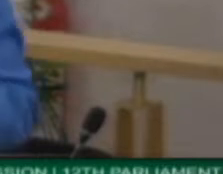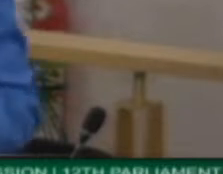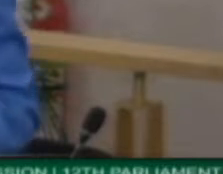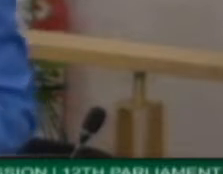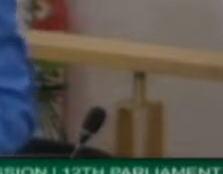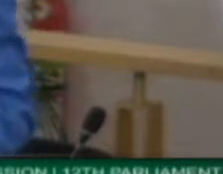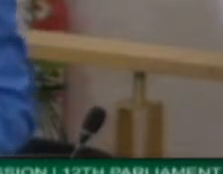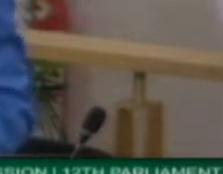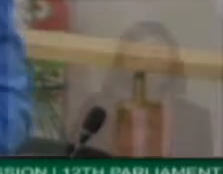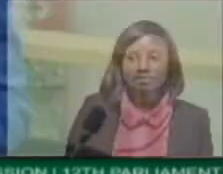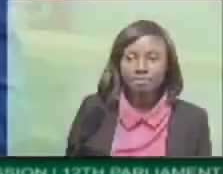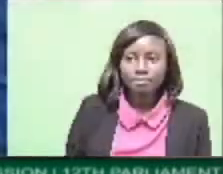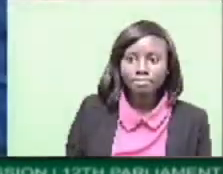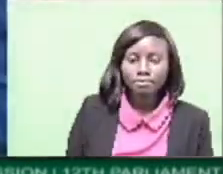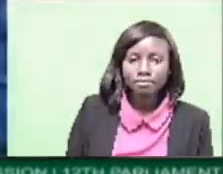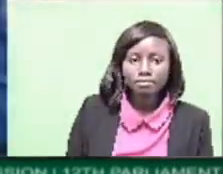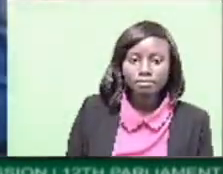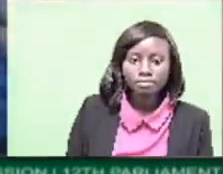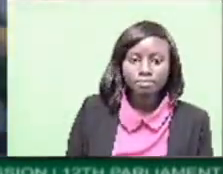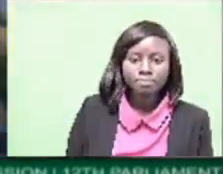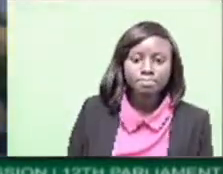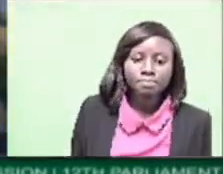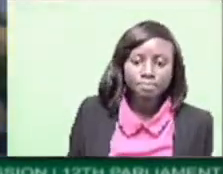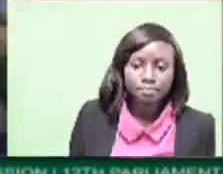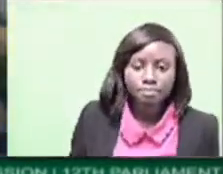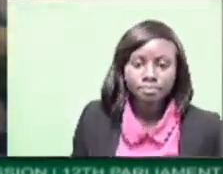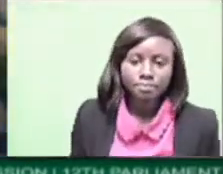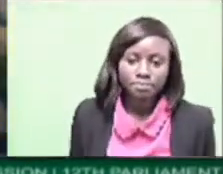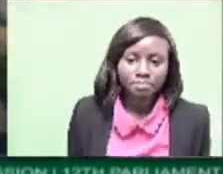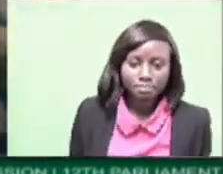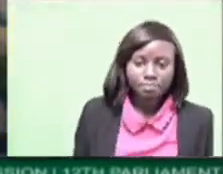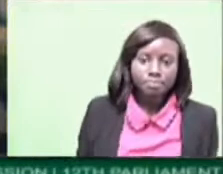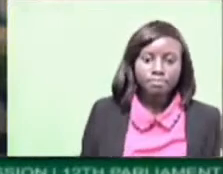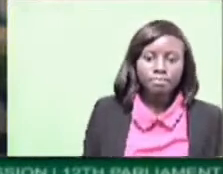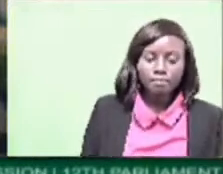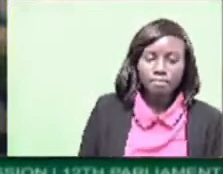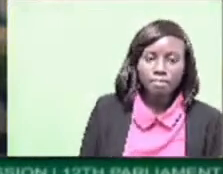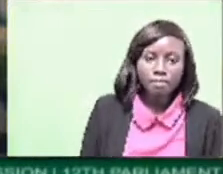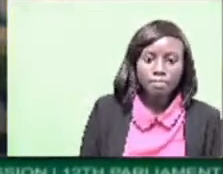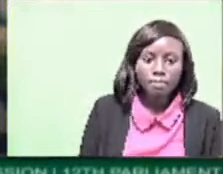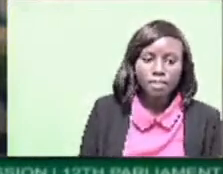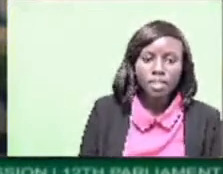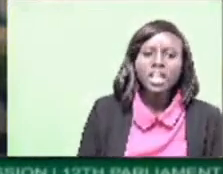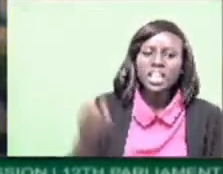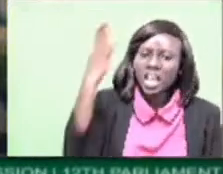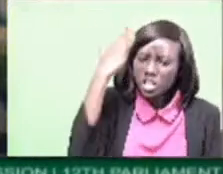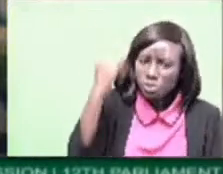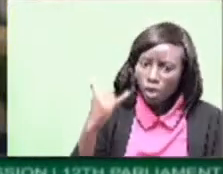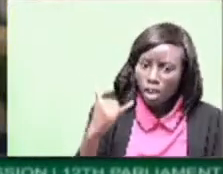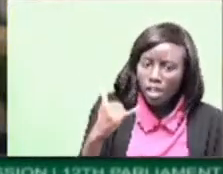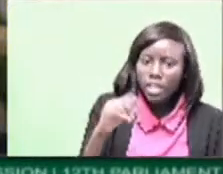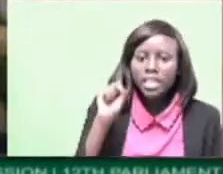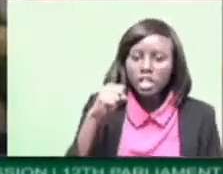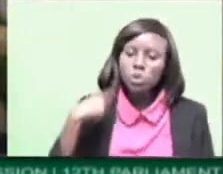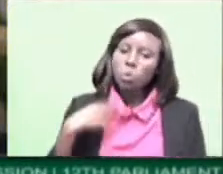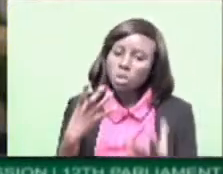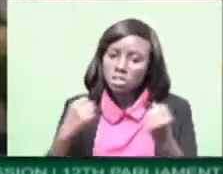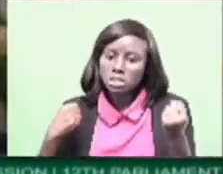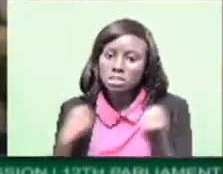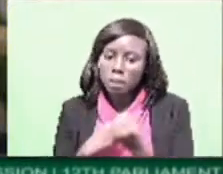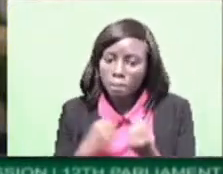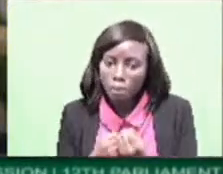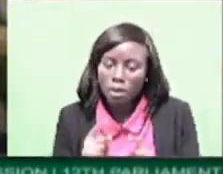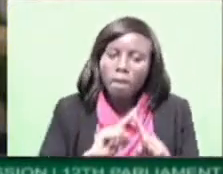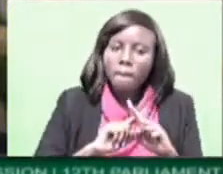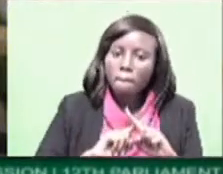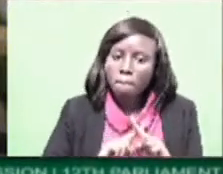to support good measures that will bring about relief and put our citizens in a safe